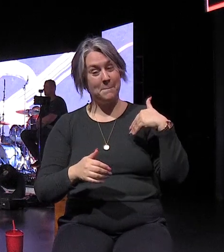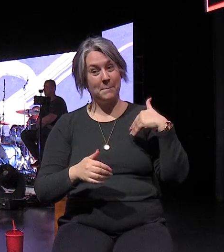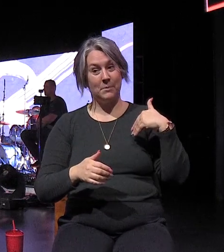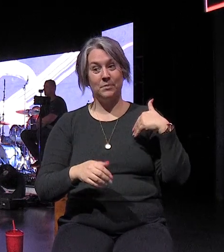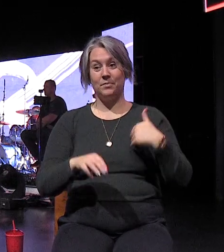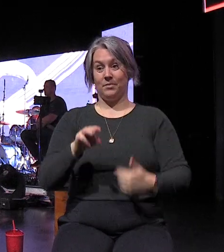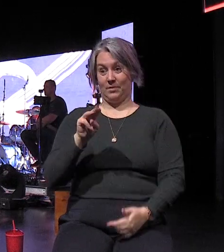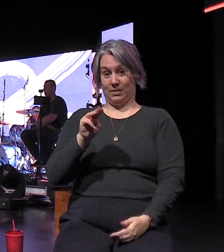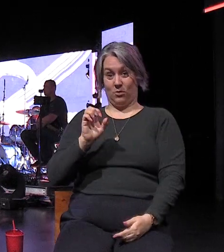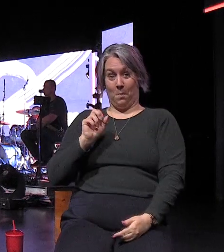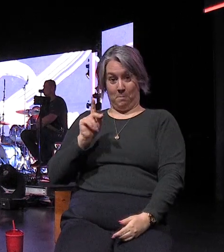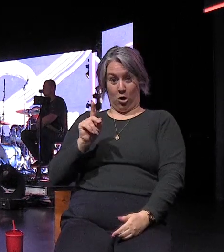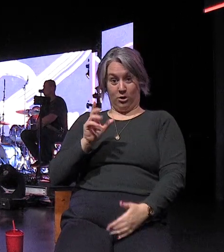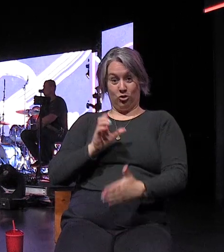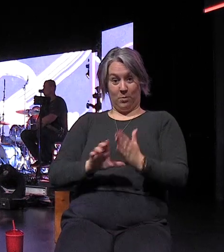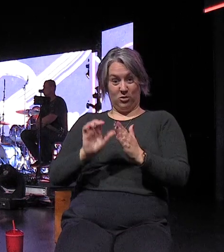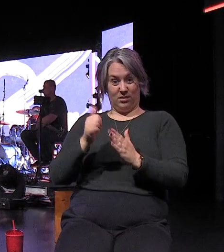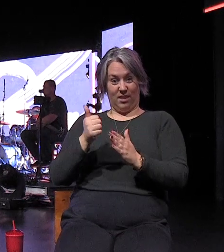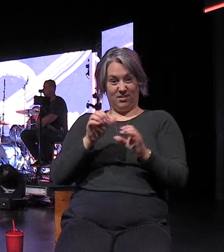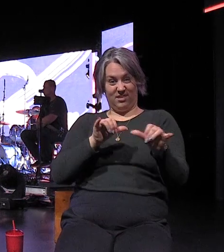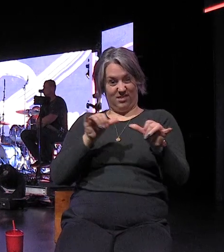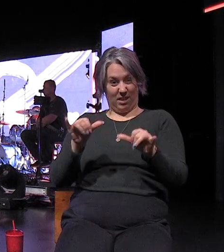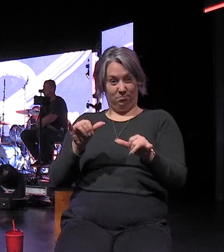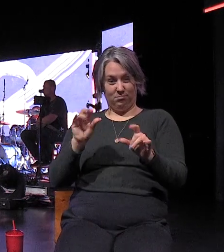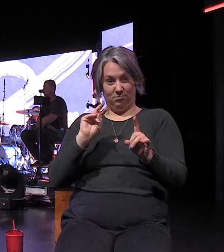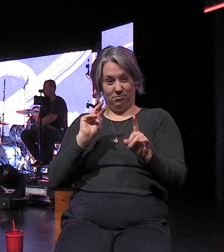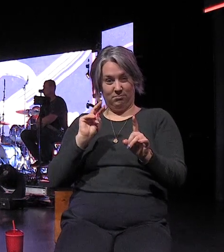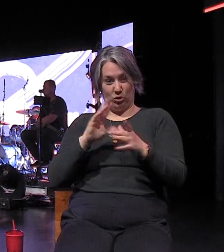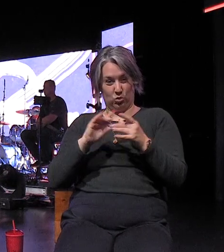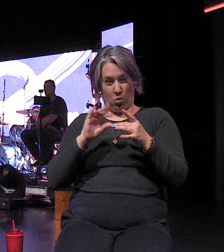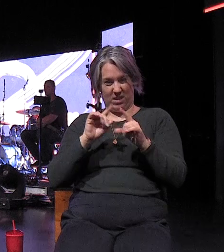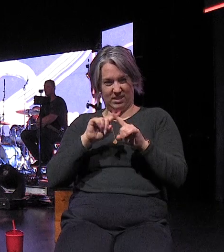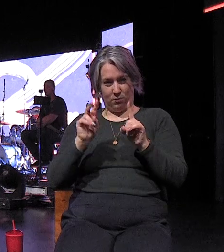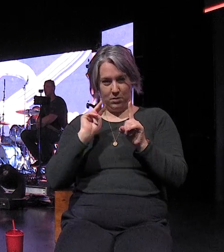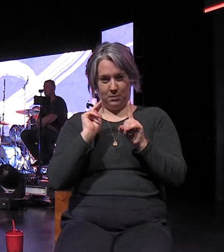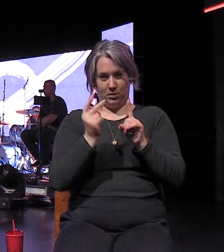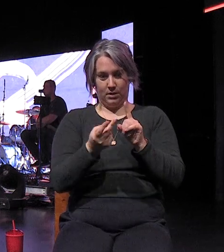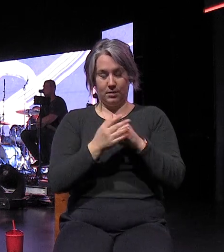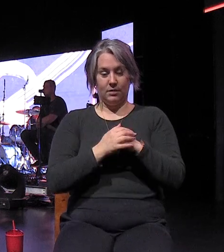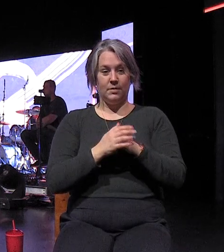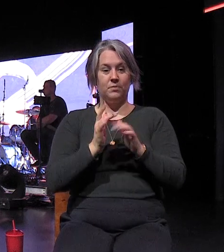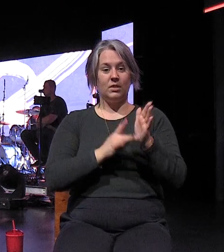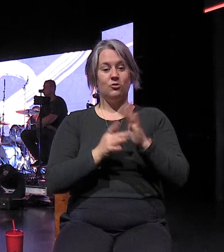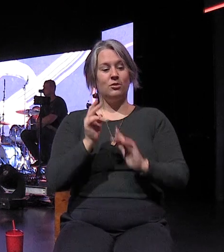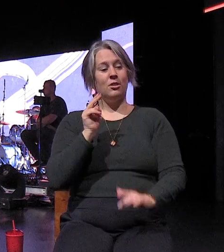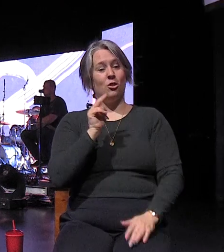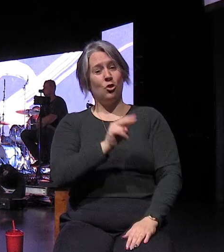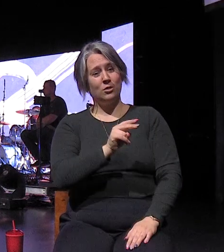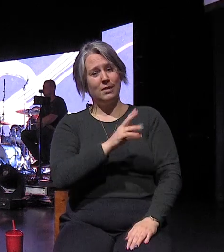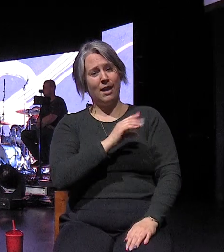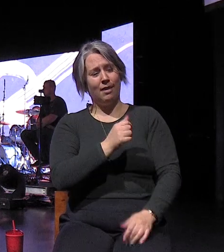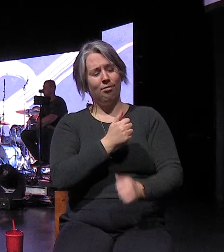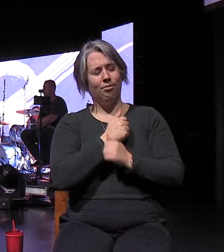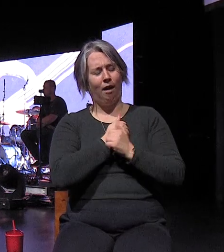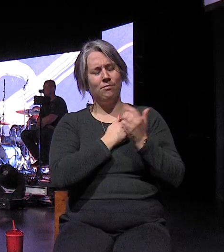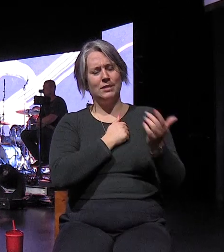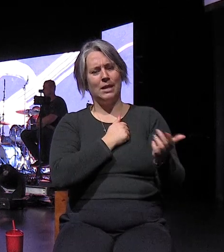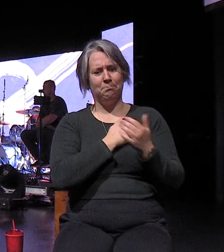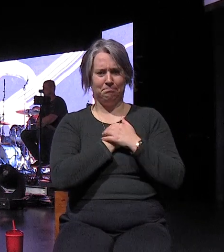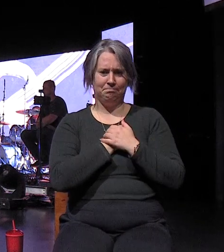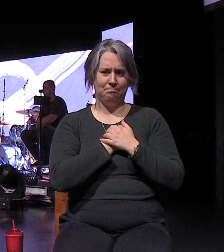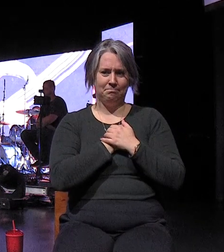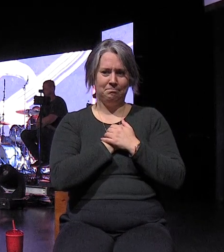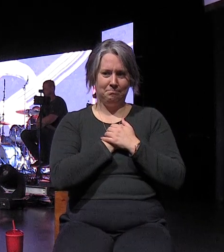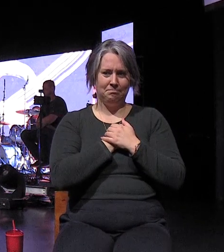10, Mark says it like this, and Jesus looked at him and loved him. I love how